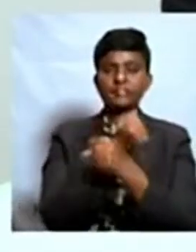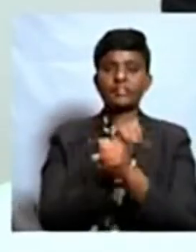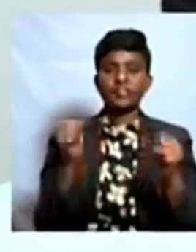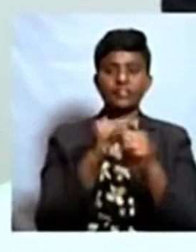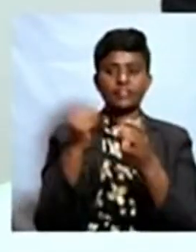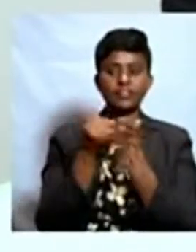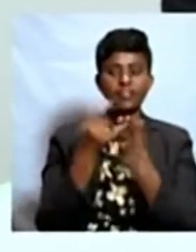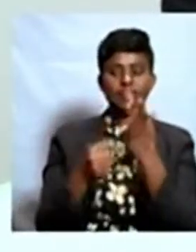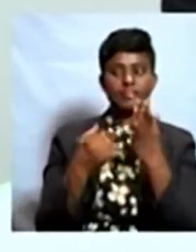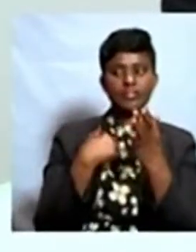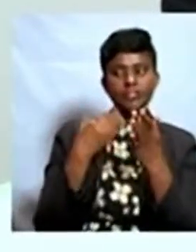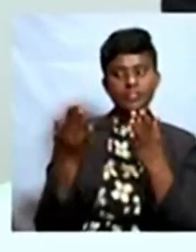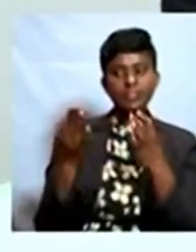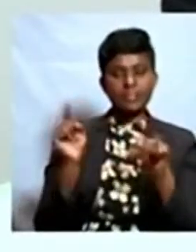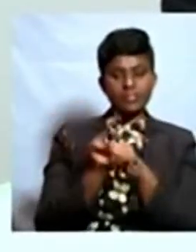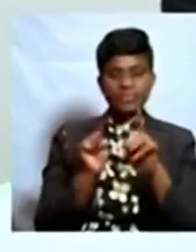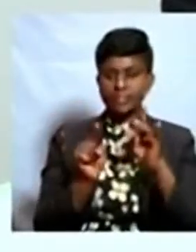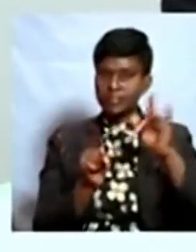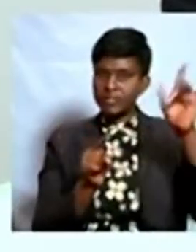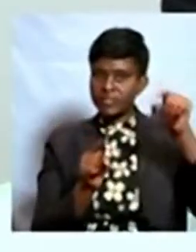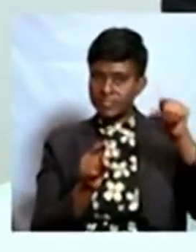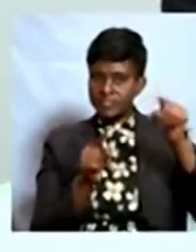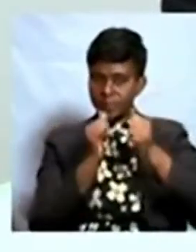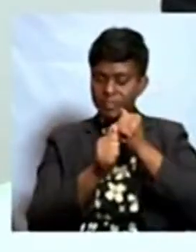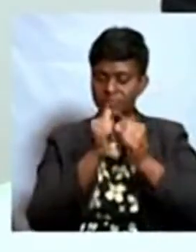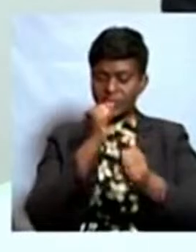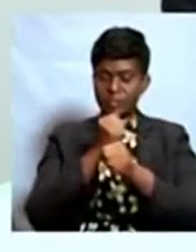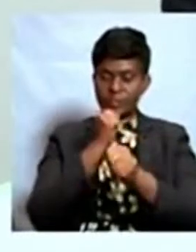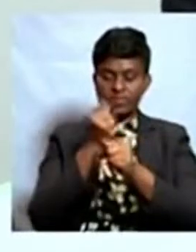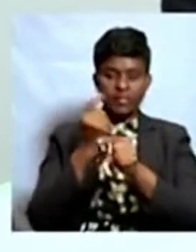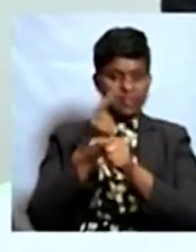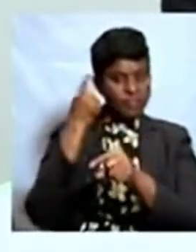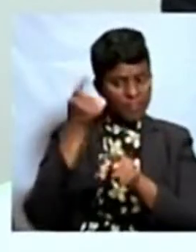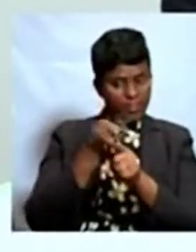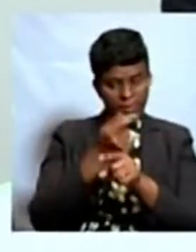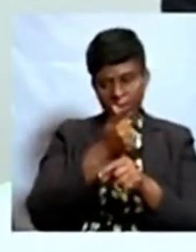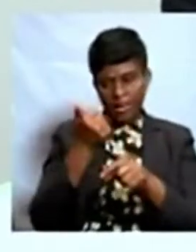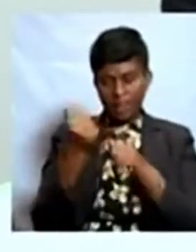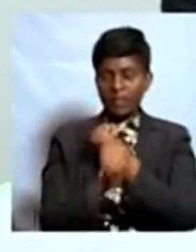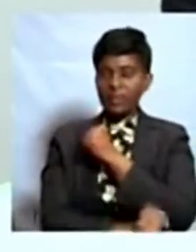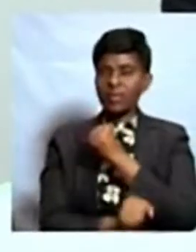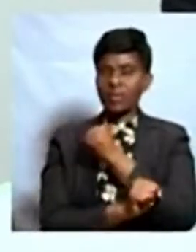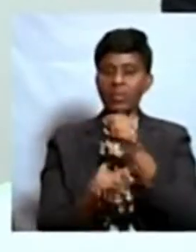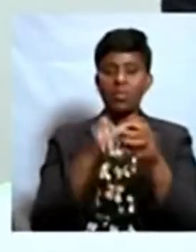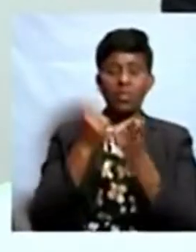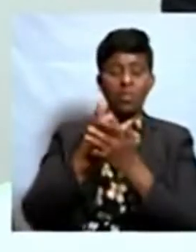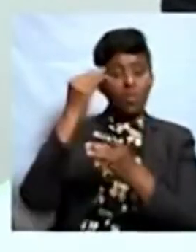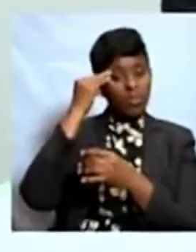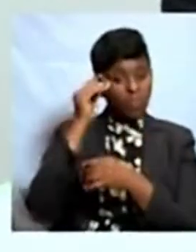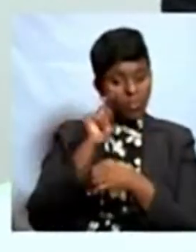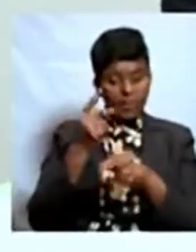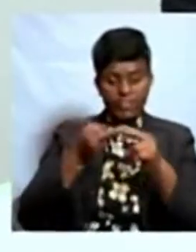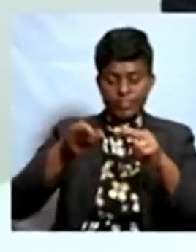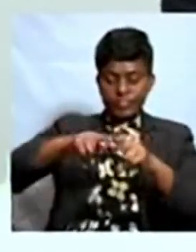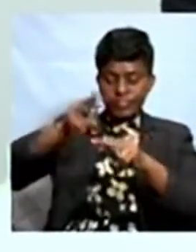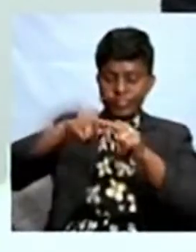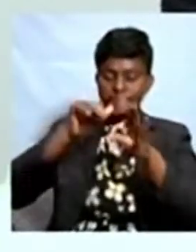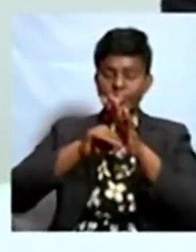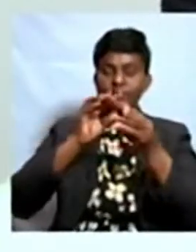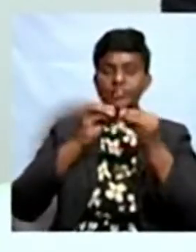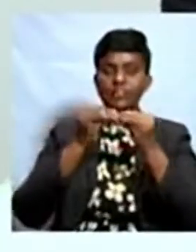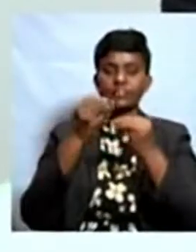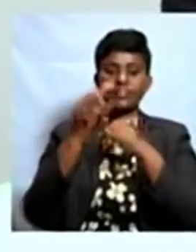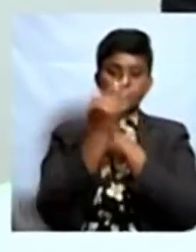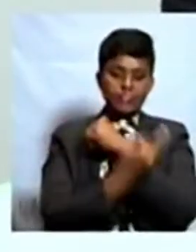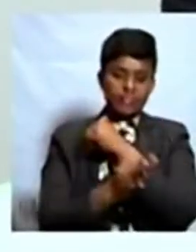oversight of an aircraft that is operated from another state. Owing to the increase in the number of foreign